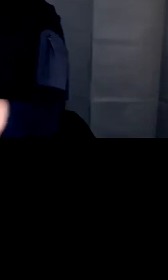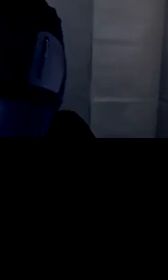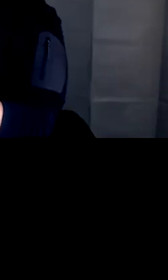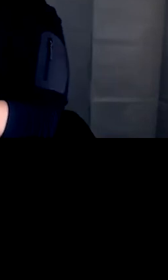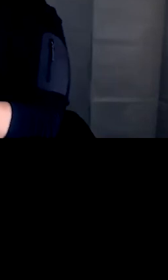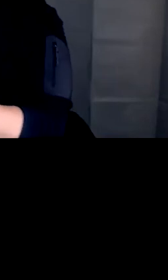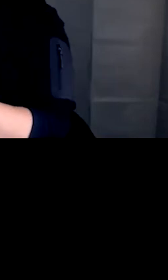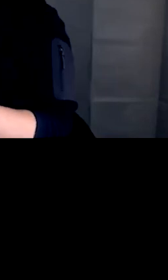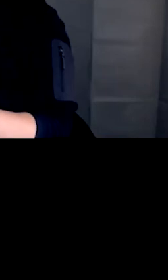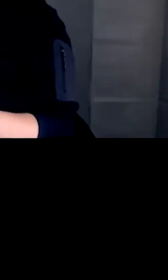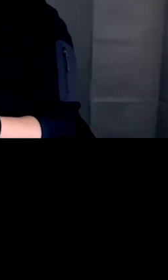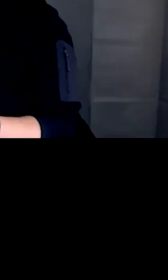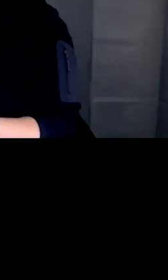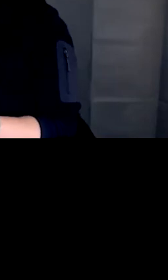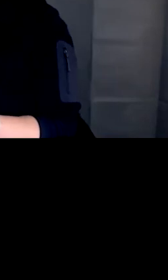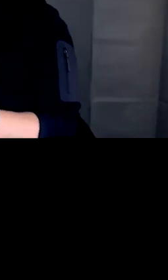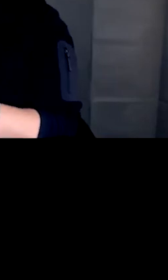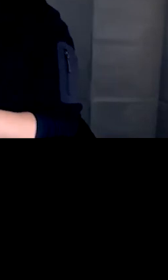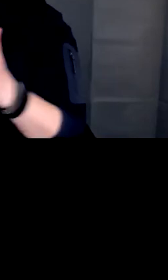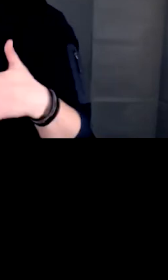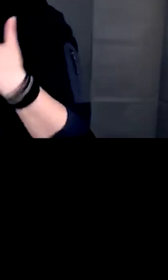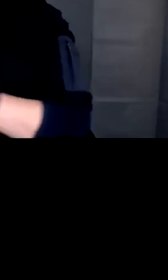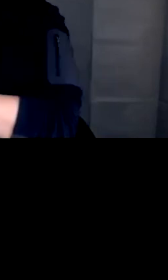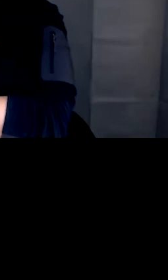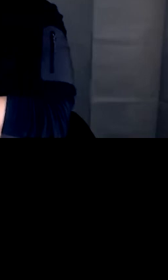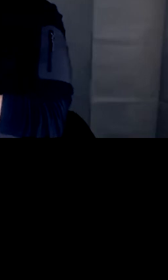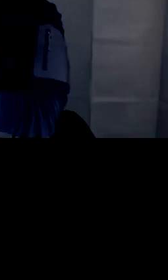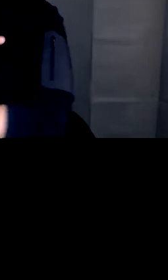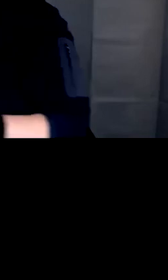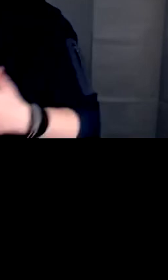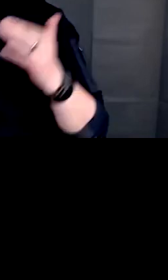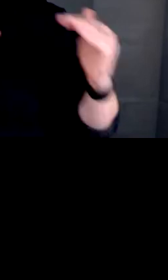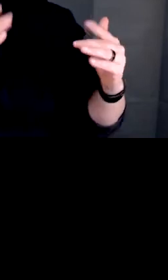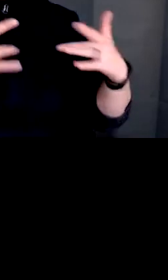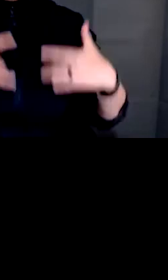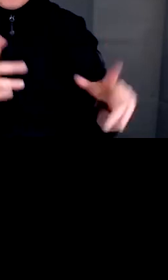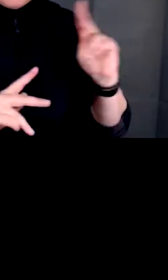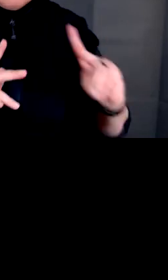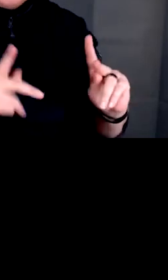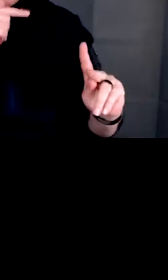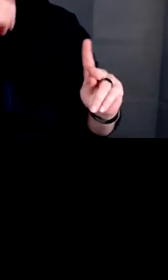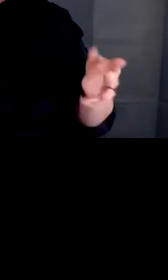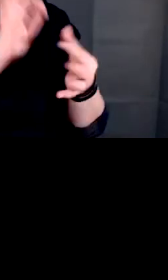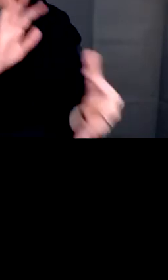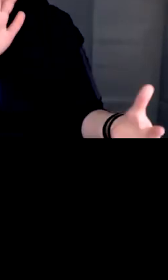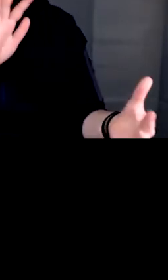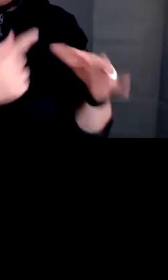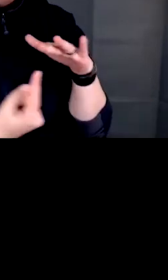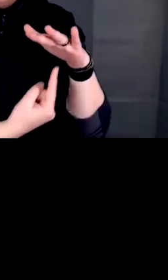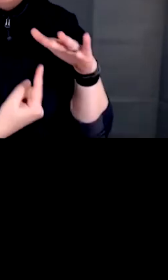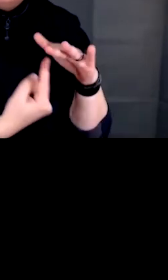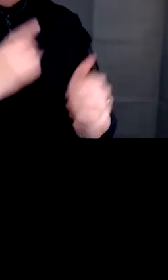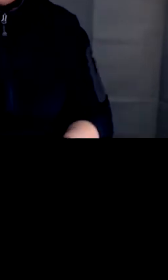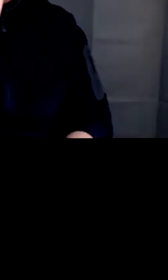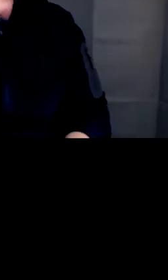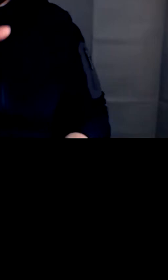hyperexcitability and burst firing, et cetera. And certainly in depressed people and people with psychosis, it seems like one of the things